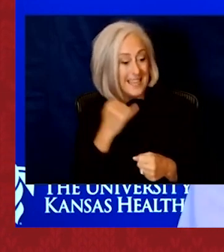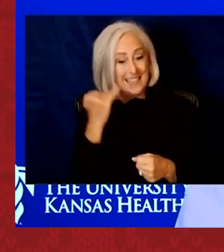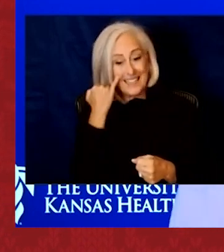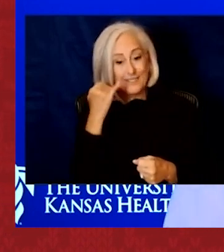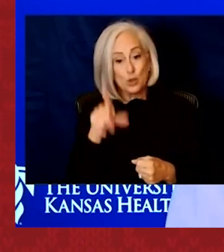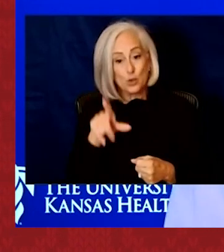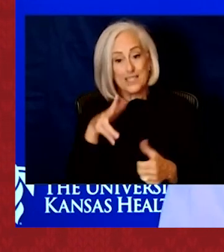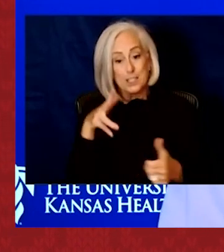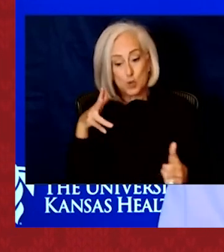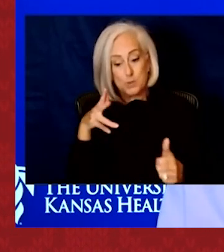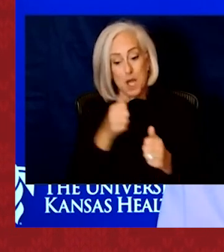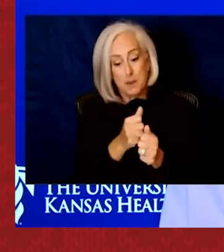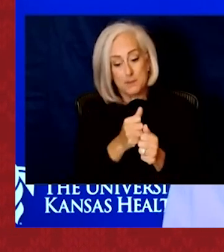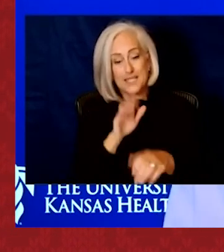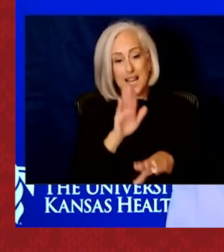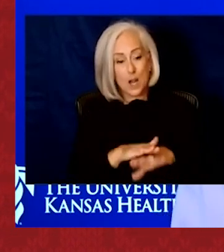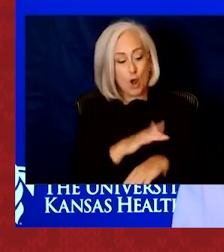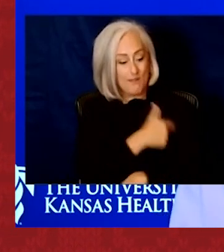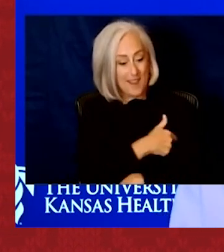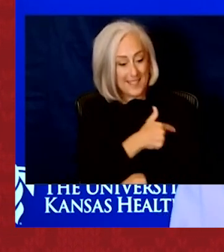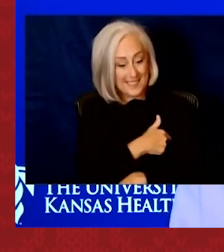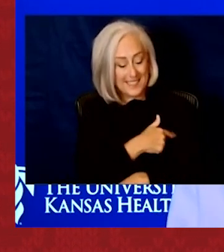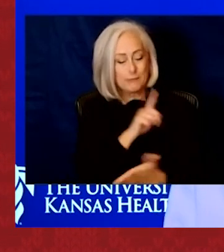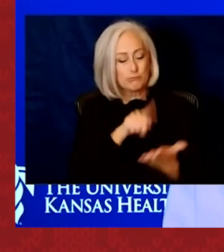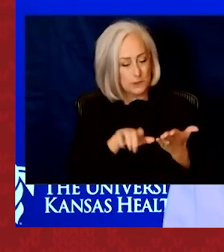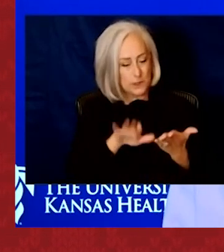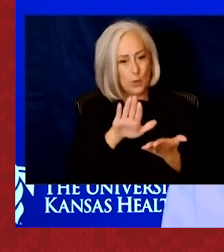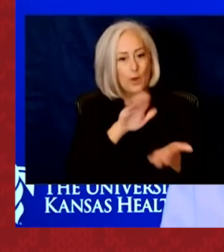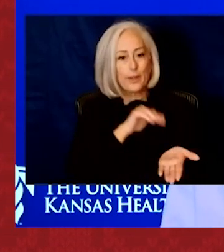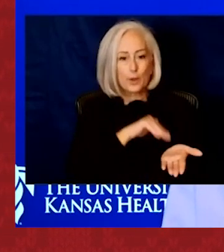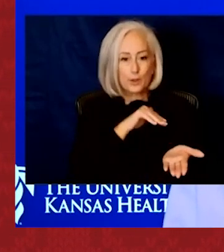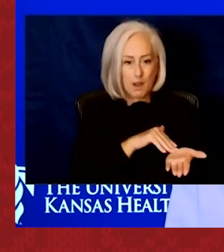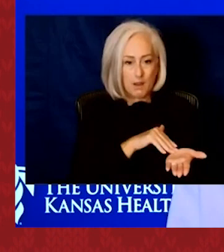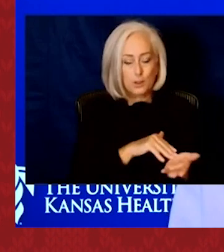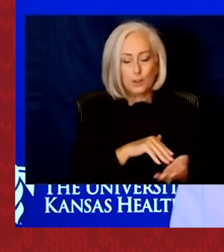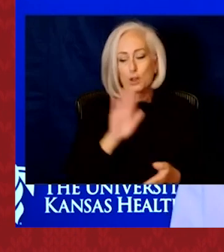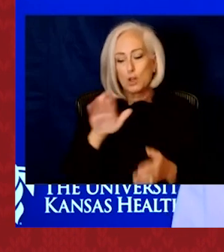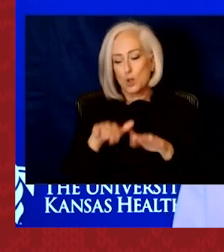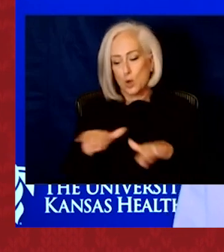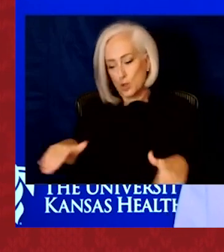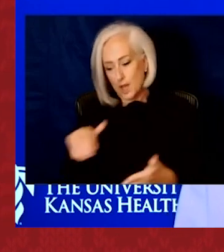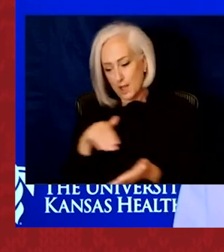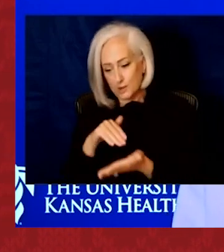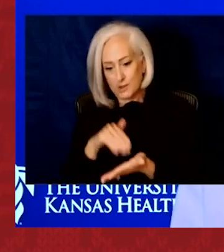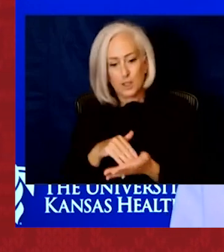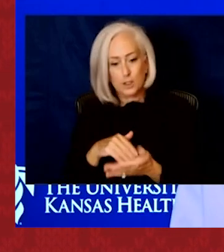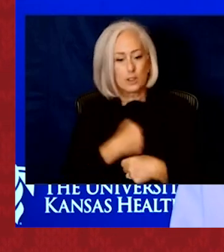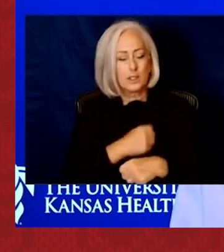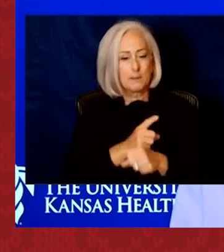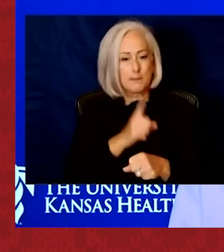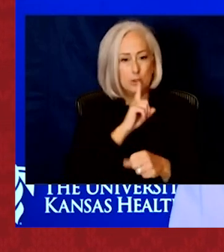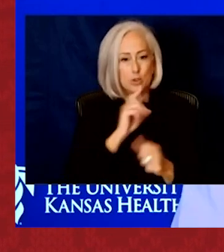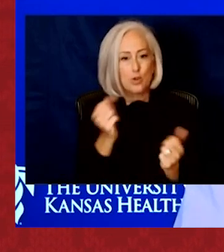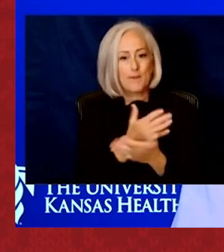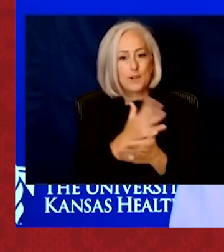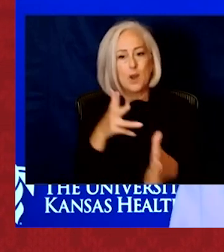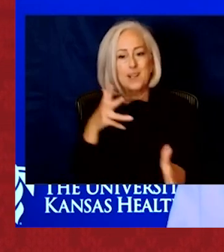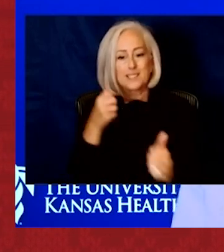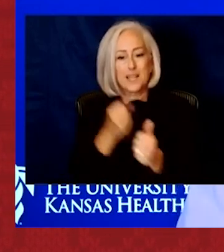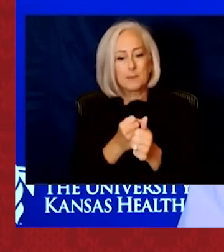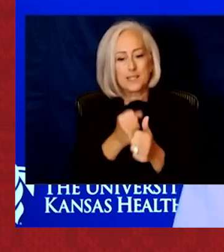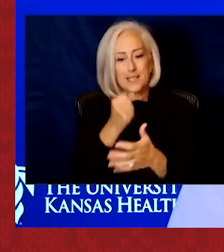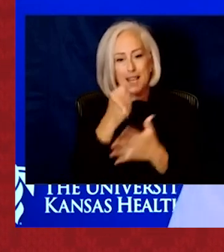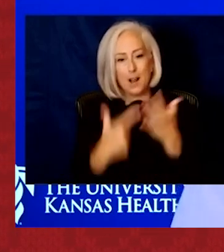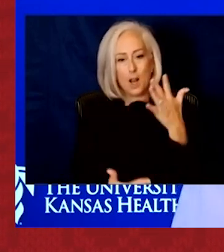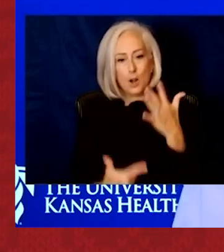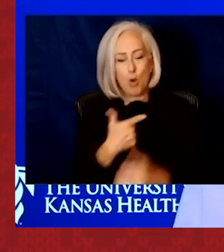please check with your medical providers, check with your child's pediatrician, get everybody up to date on vaccines, and really they work,